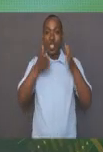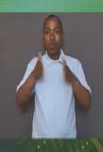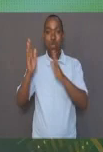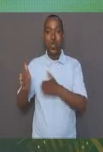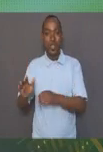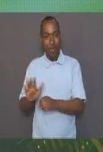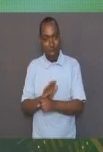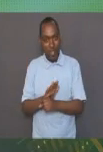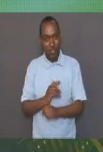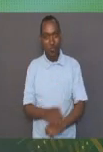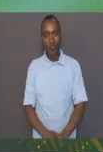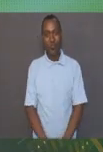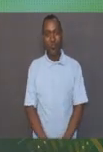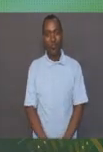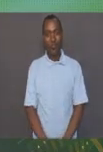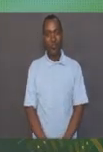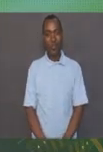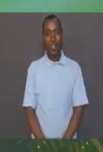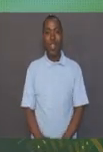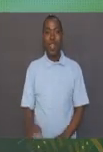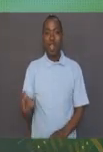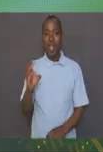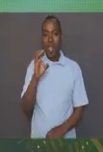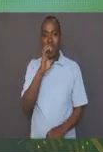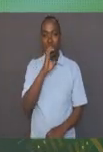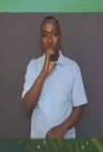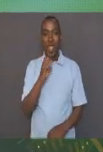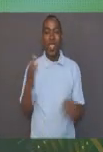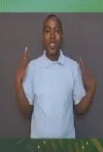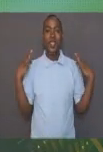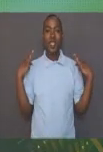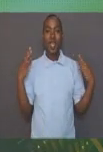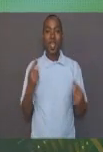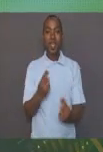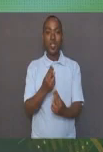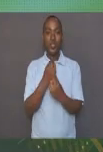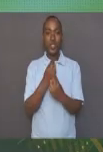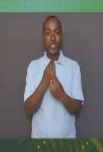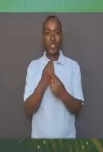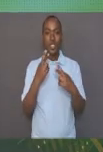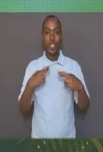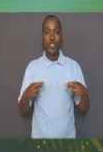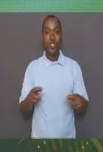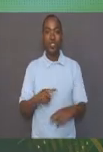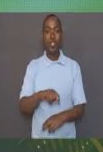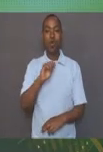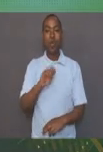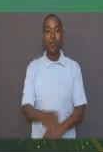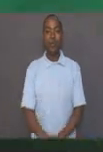tables. For the Ethiopian Health and Nutrition Research